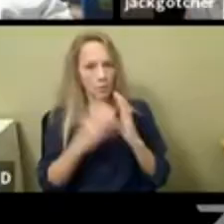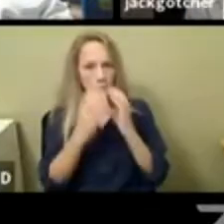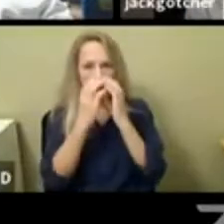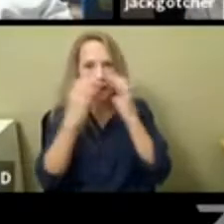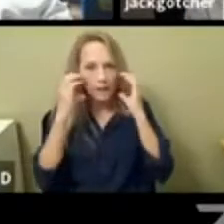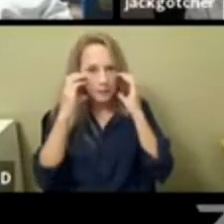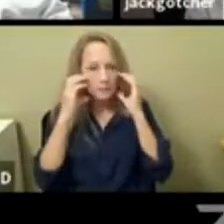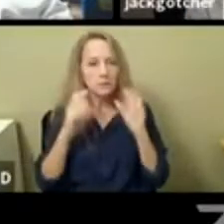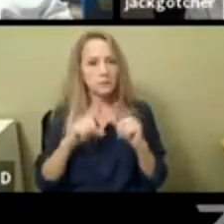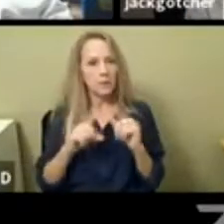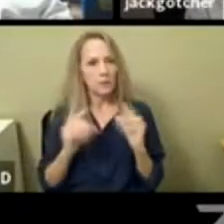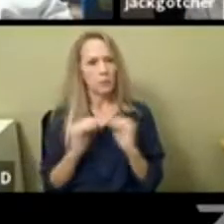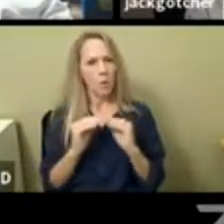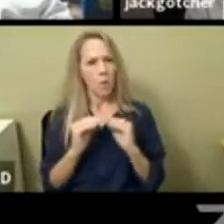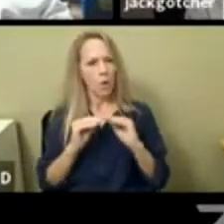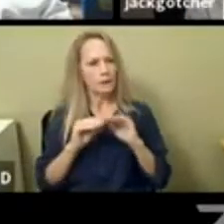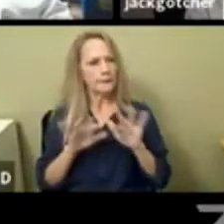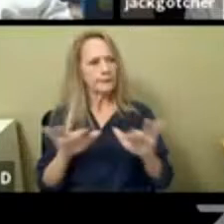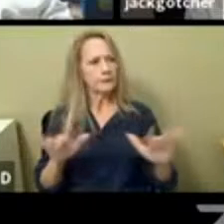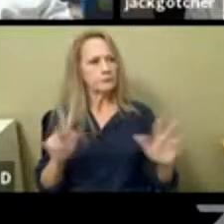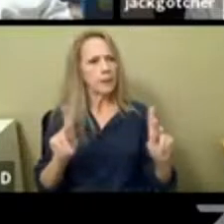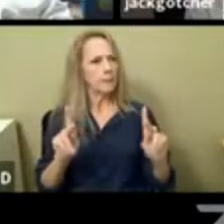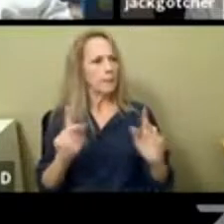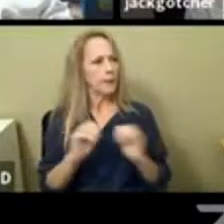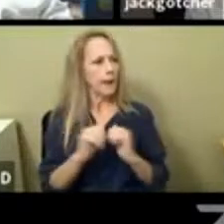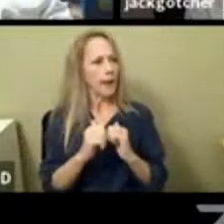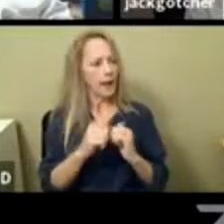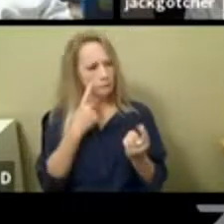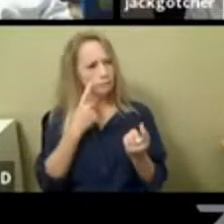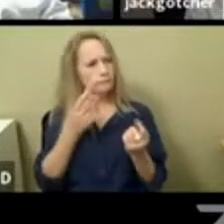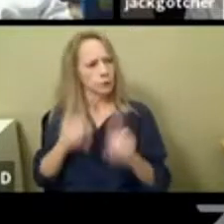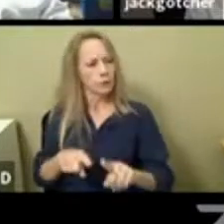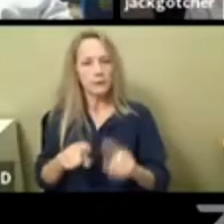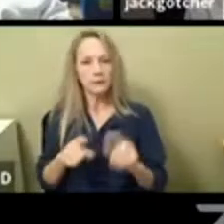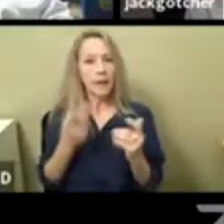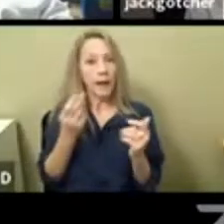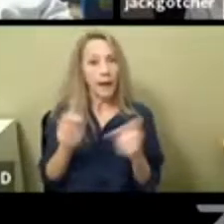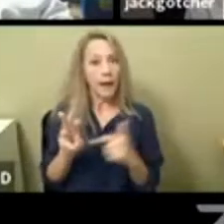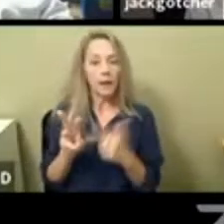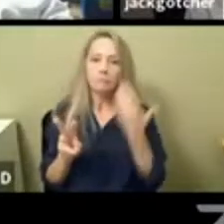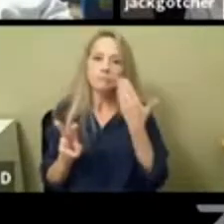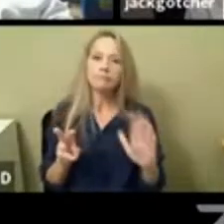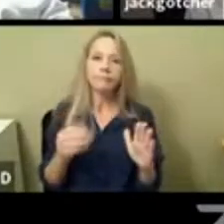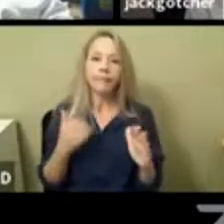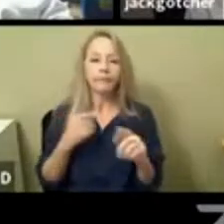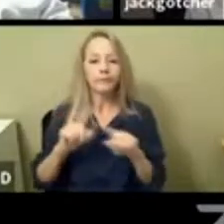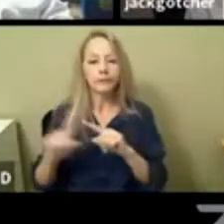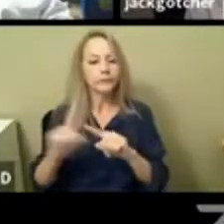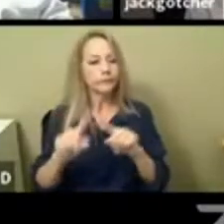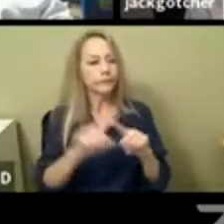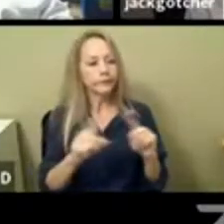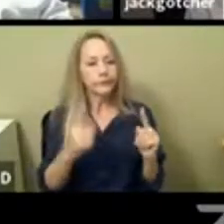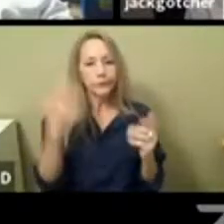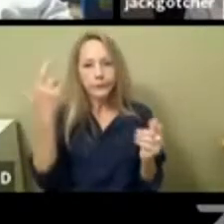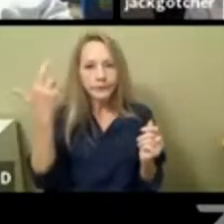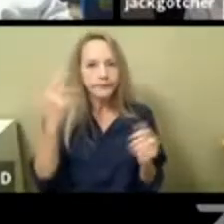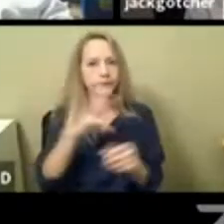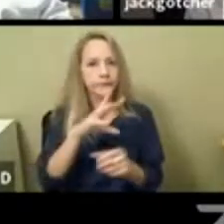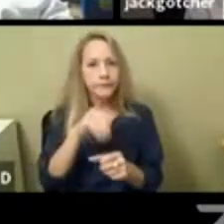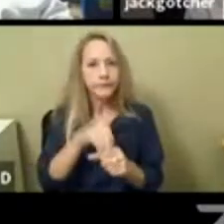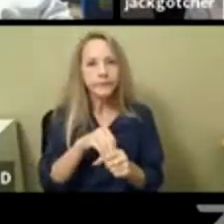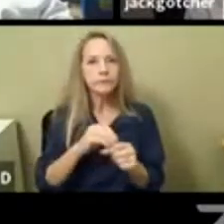widespread in our region? I don't know the answer to that. We've got a lot of factors coming into play. How do we